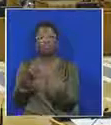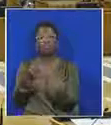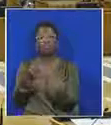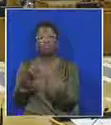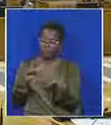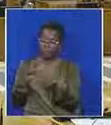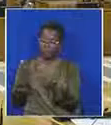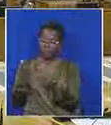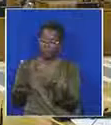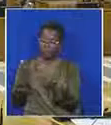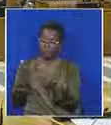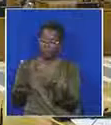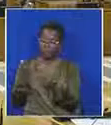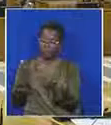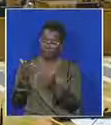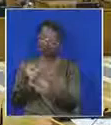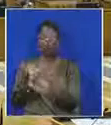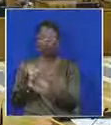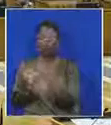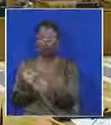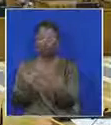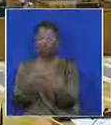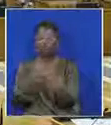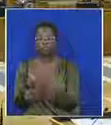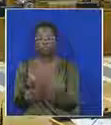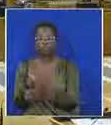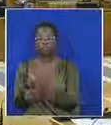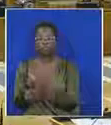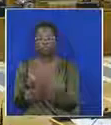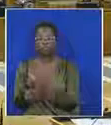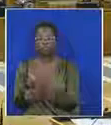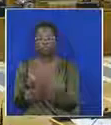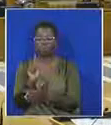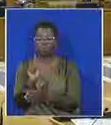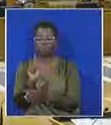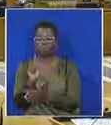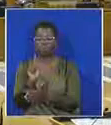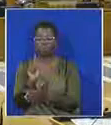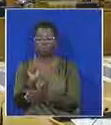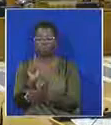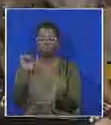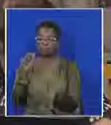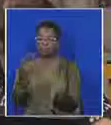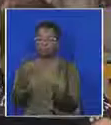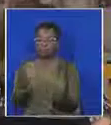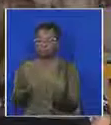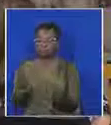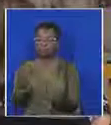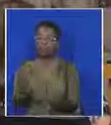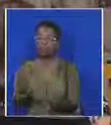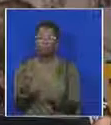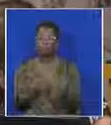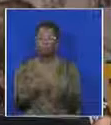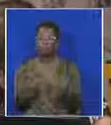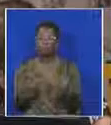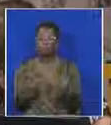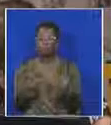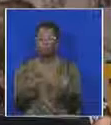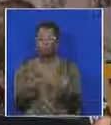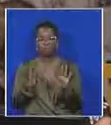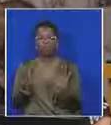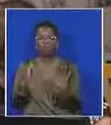streets in protest action. 11 people lost their lives in that strike, but you did nothing. In 1987, the railway